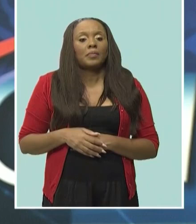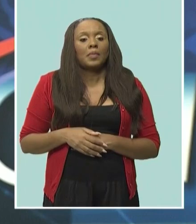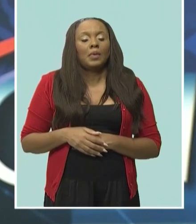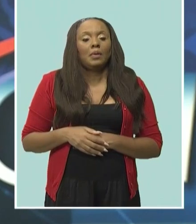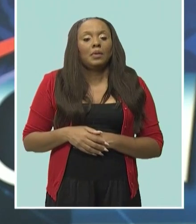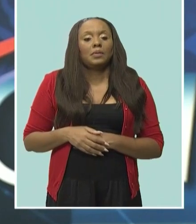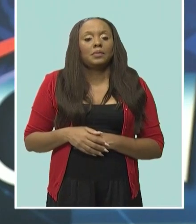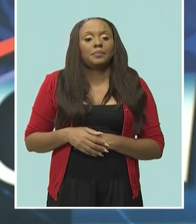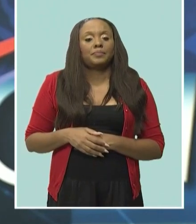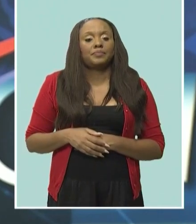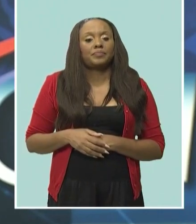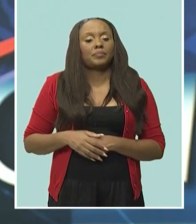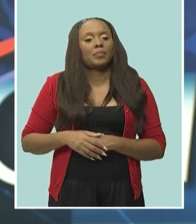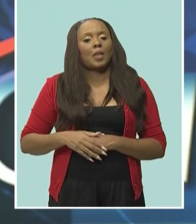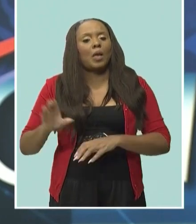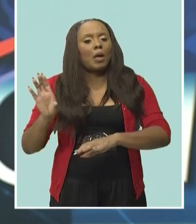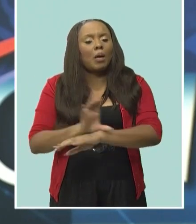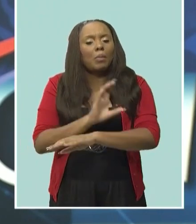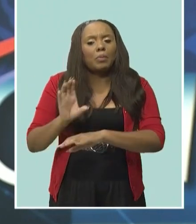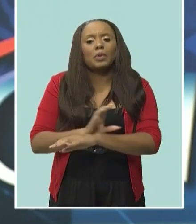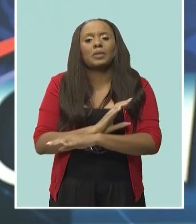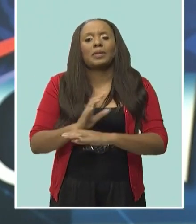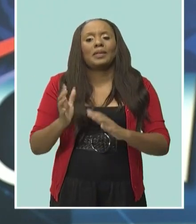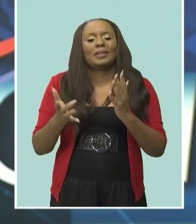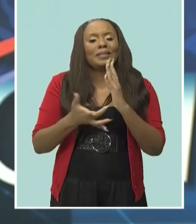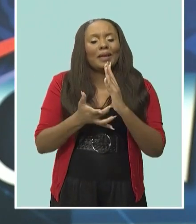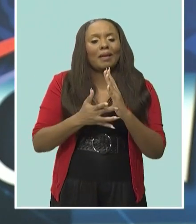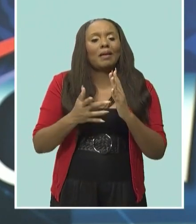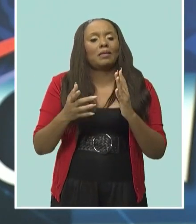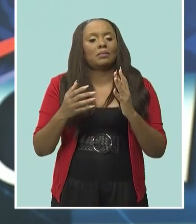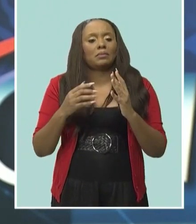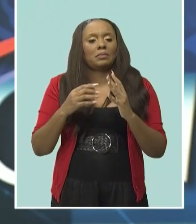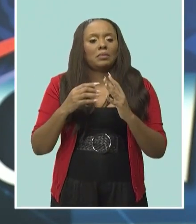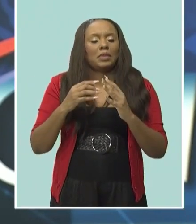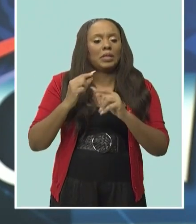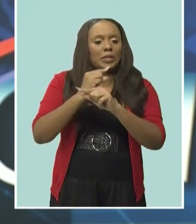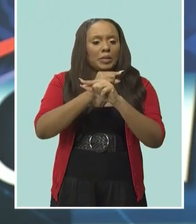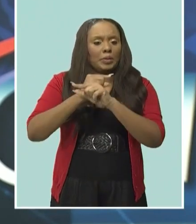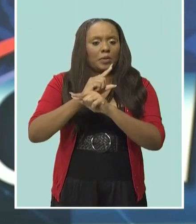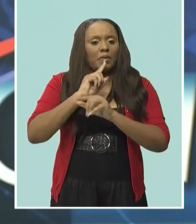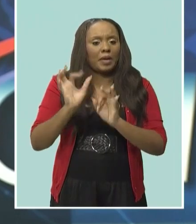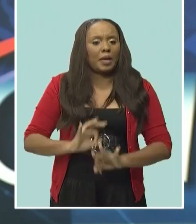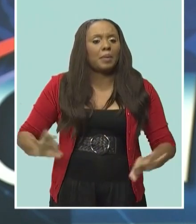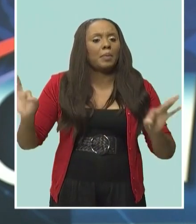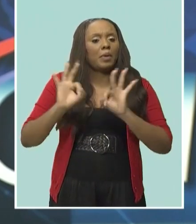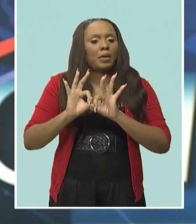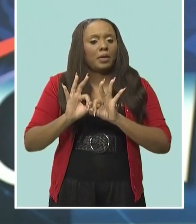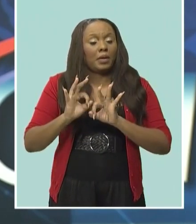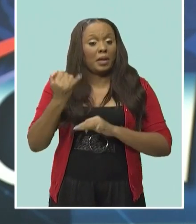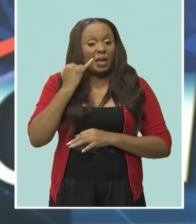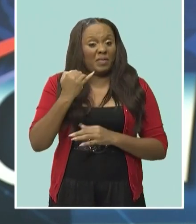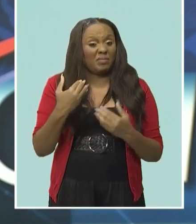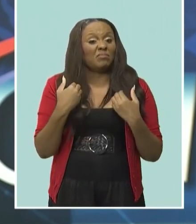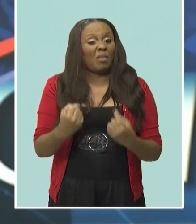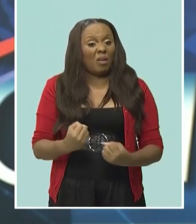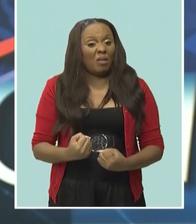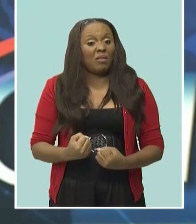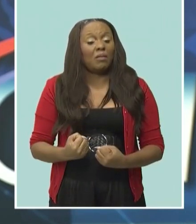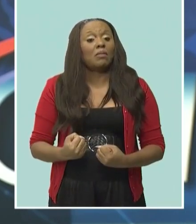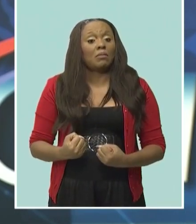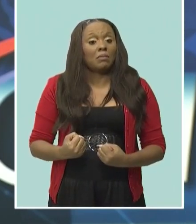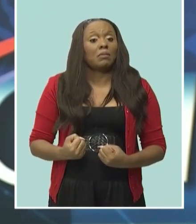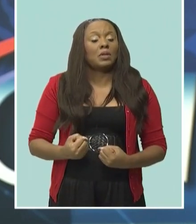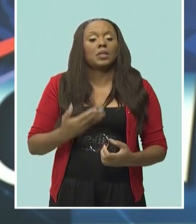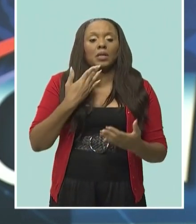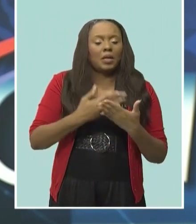says cybersecurity is an area requiring constant monitoring because you could have a strong cybersecurity posture and then an